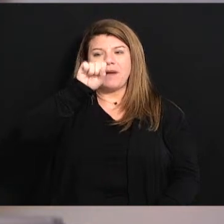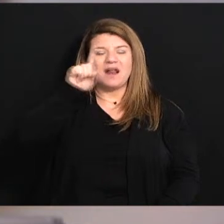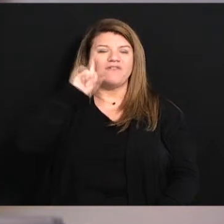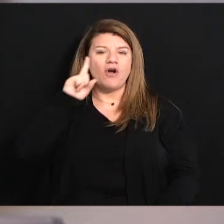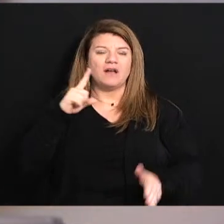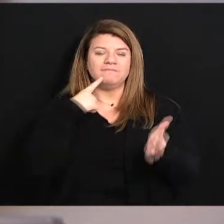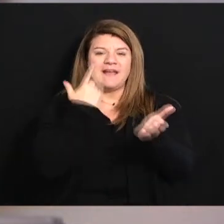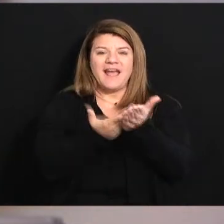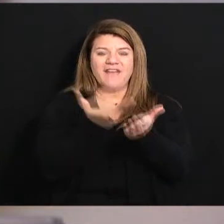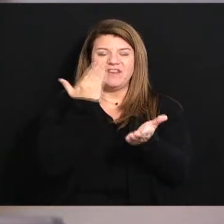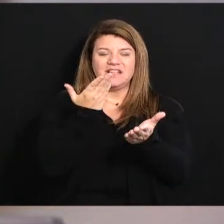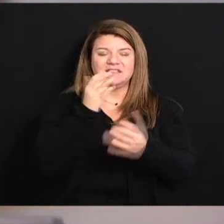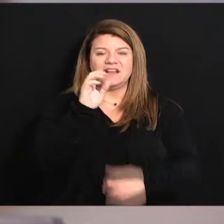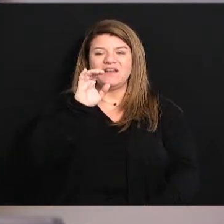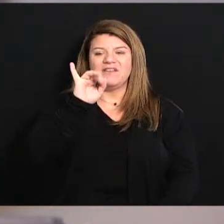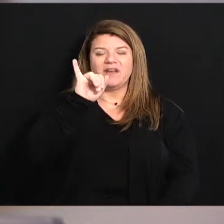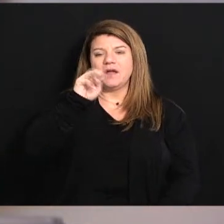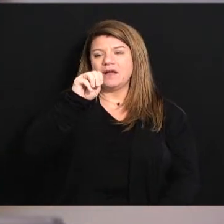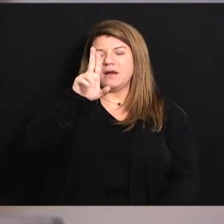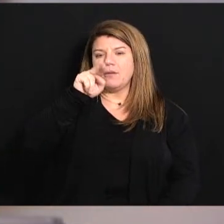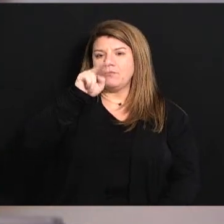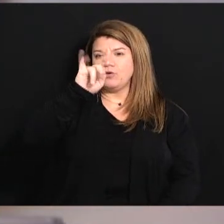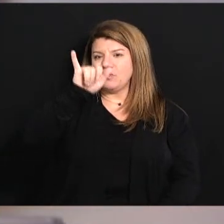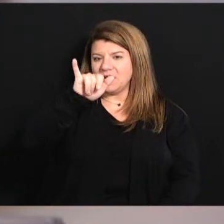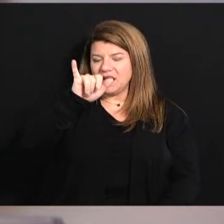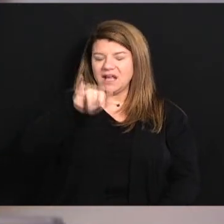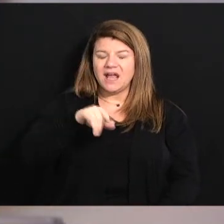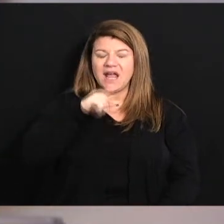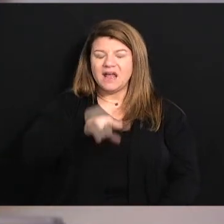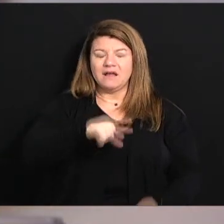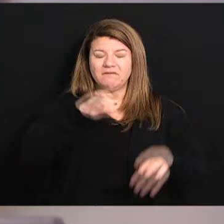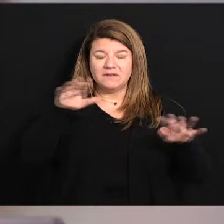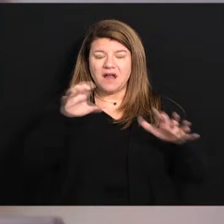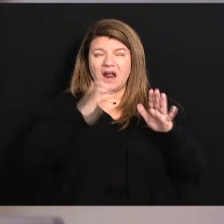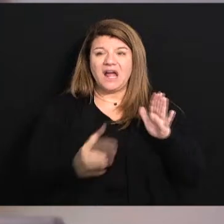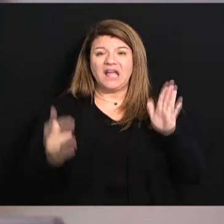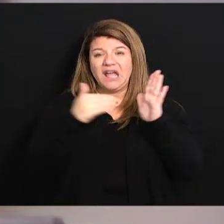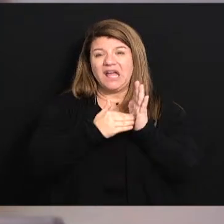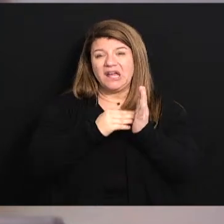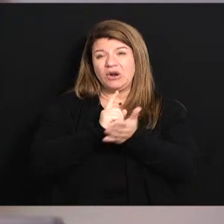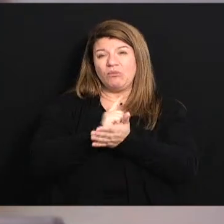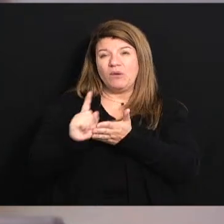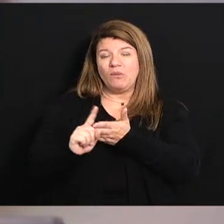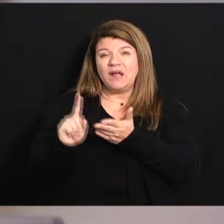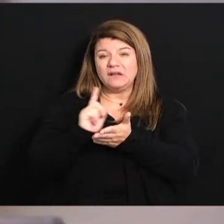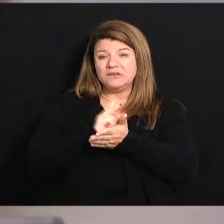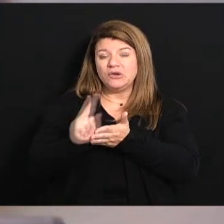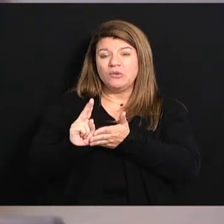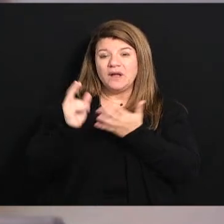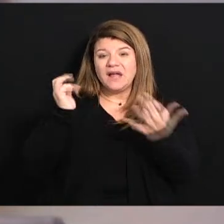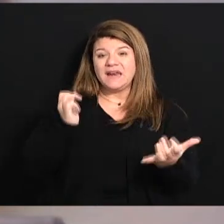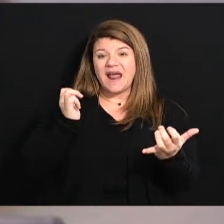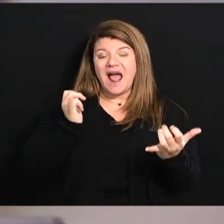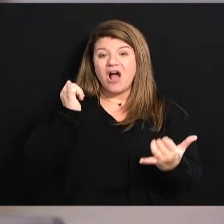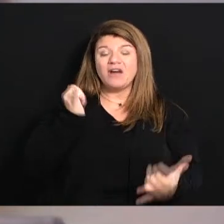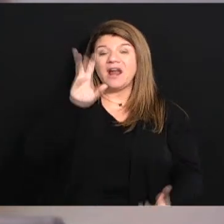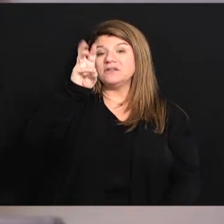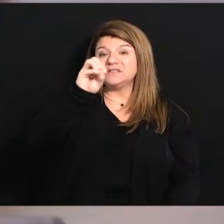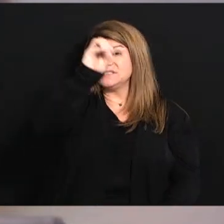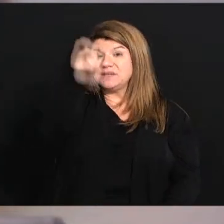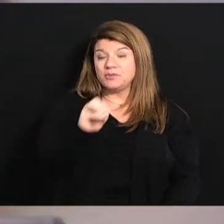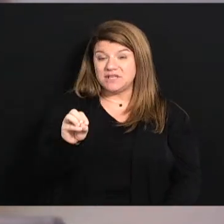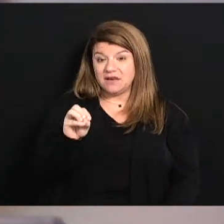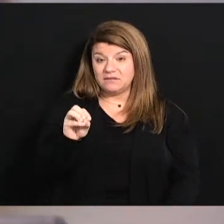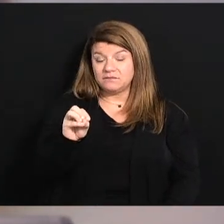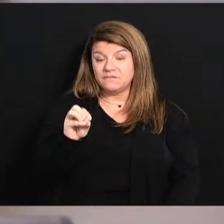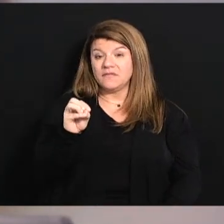to COVID-19. It's been redone in the last week or so, and now 60%